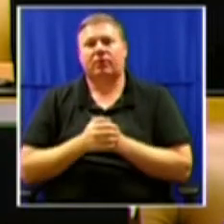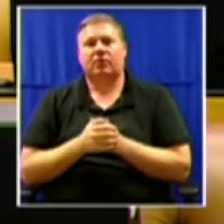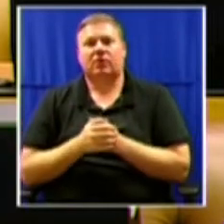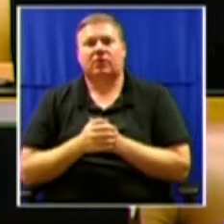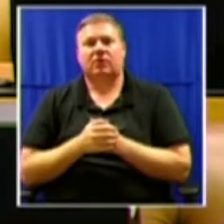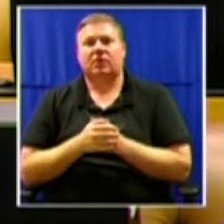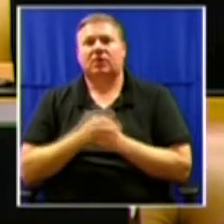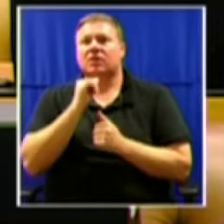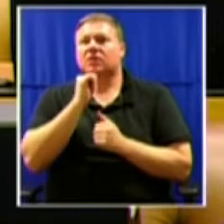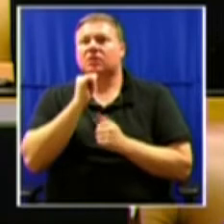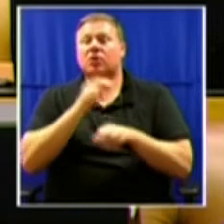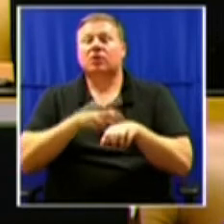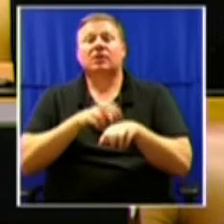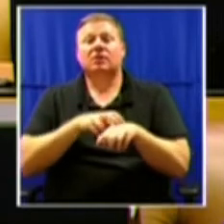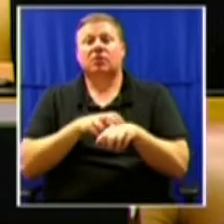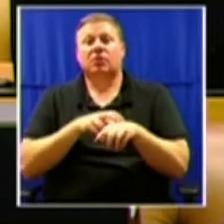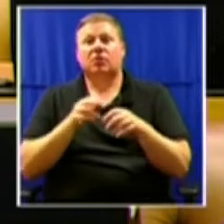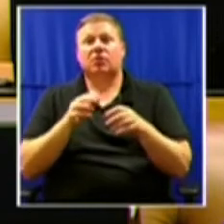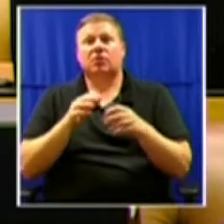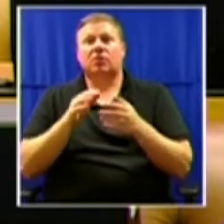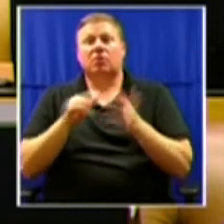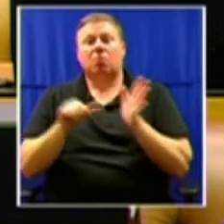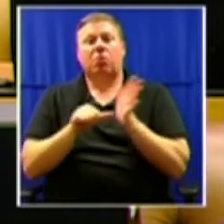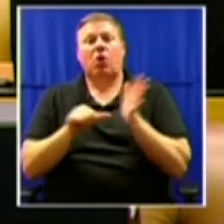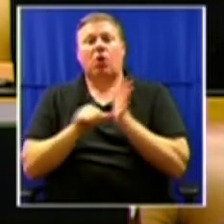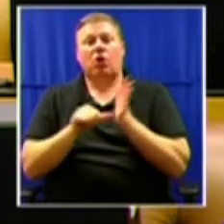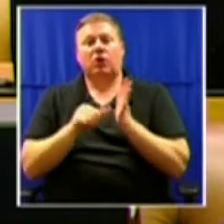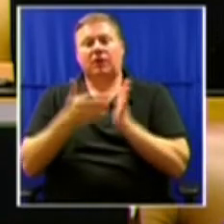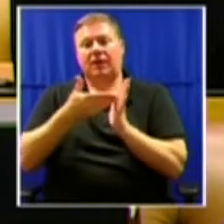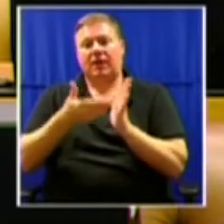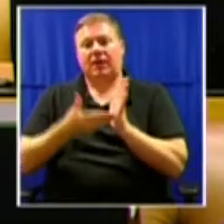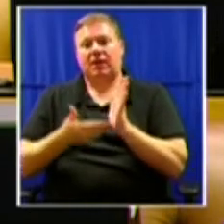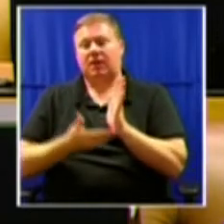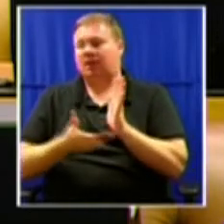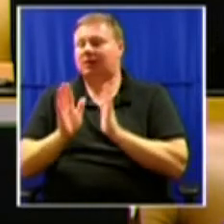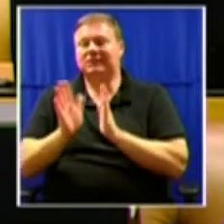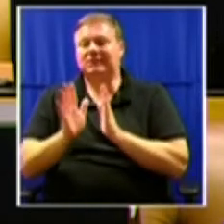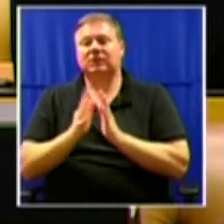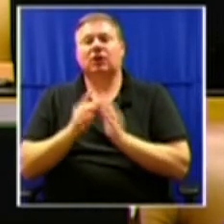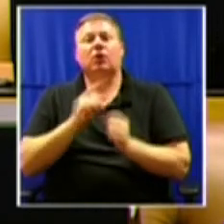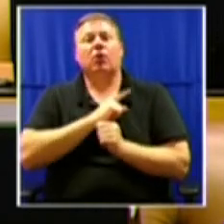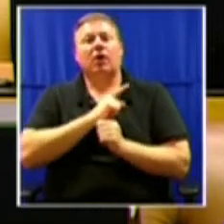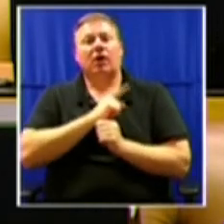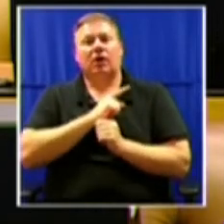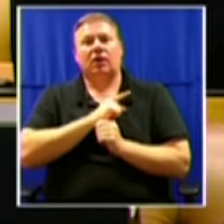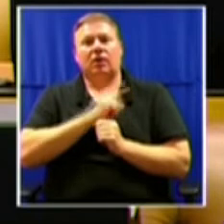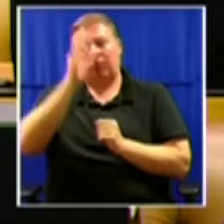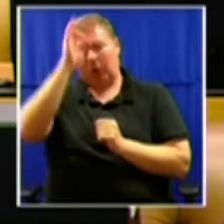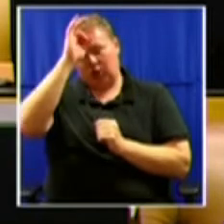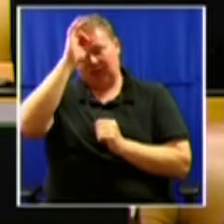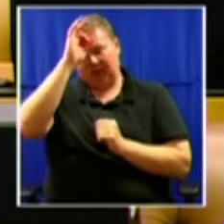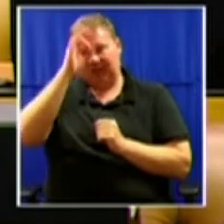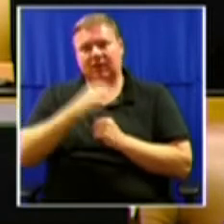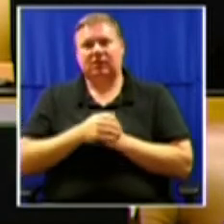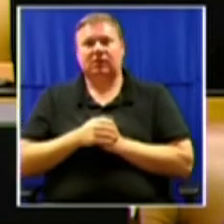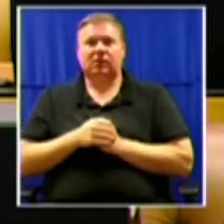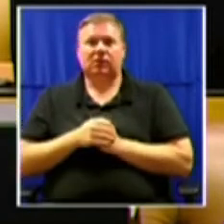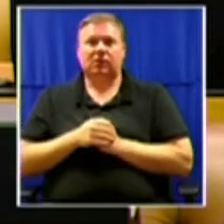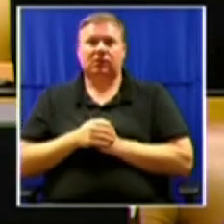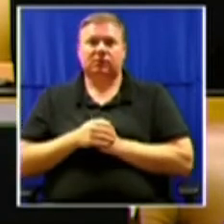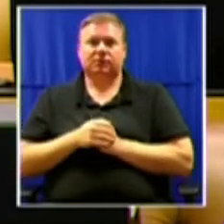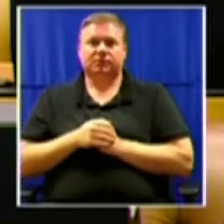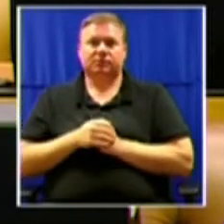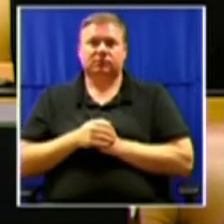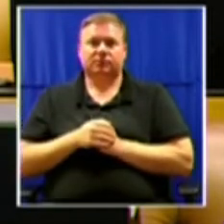Not necessarily because there is a priority on those cases, because police have been